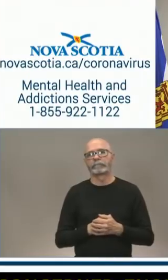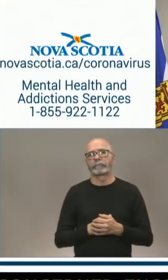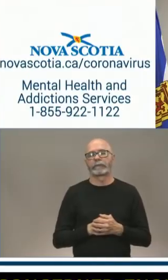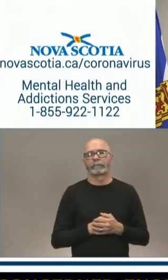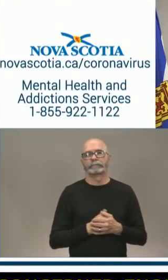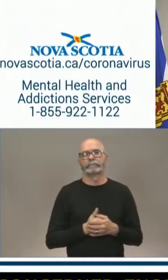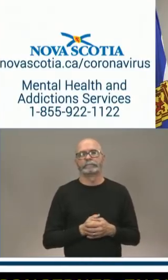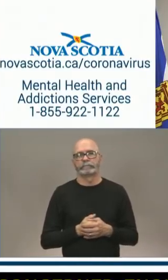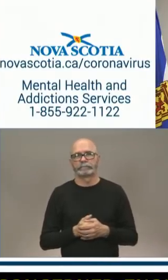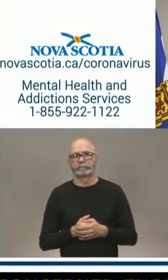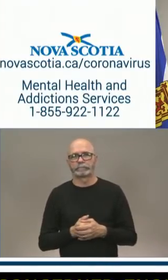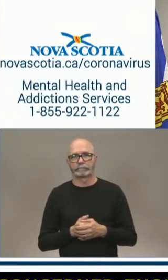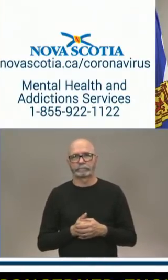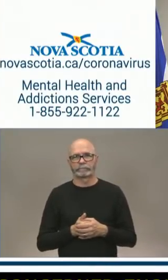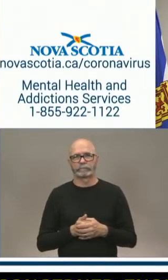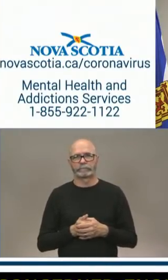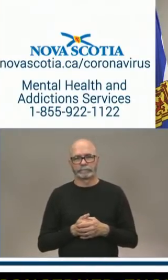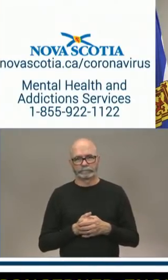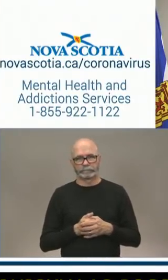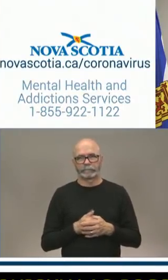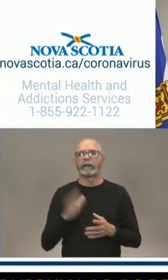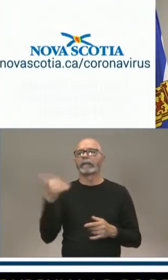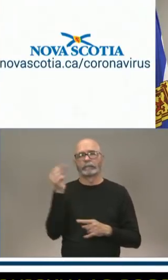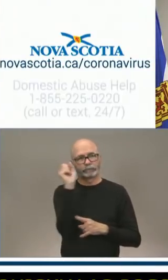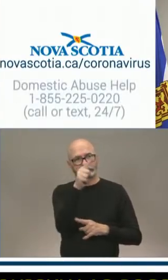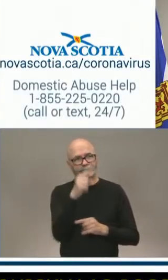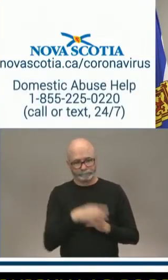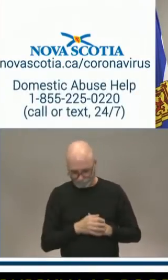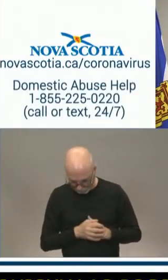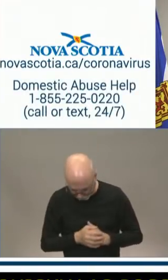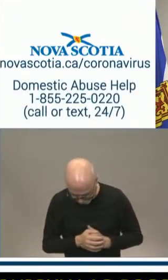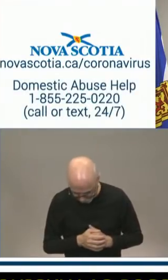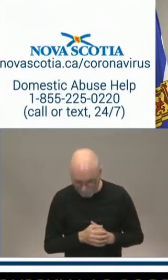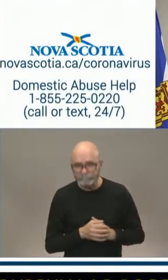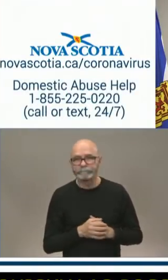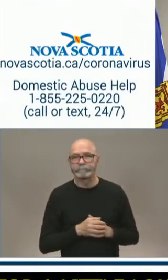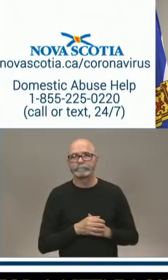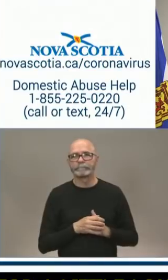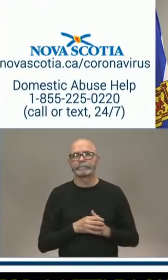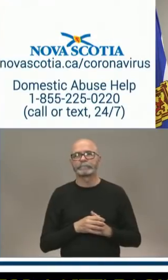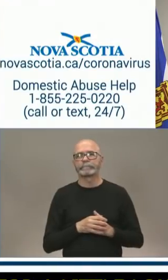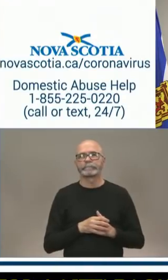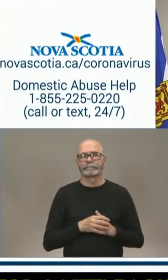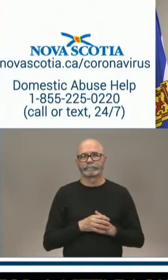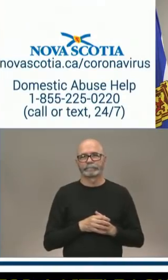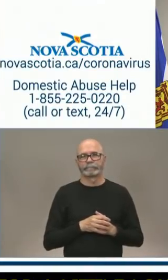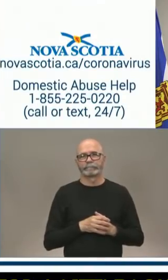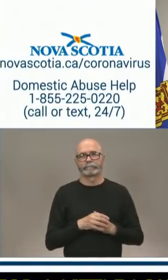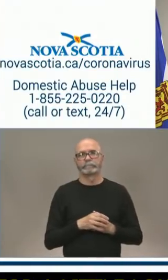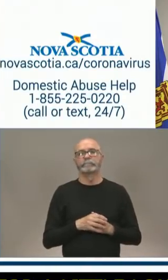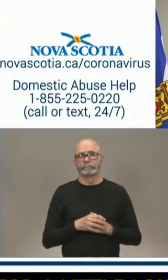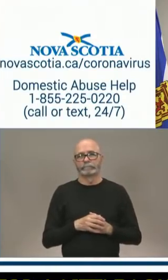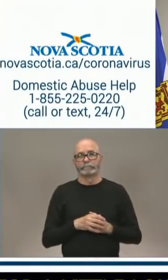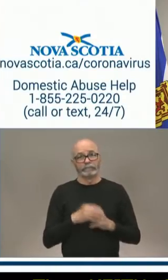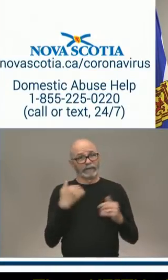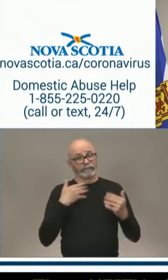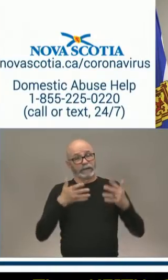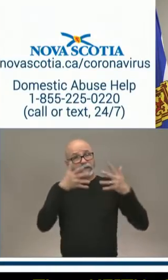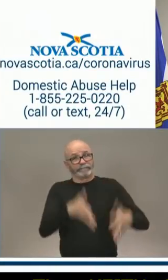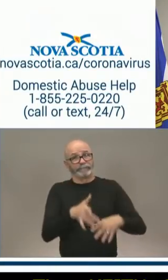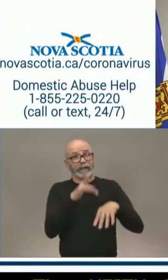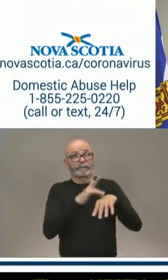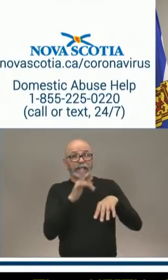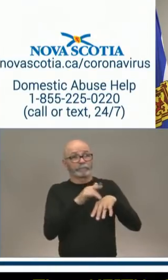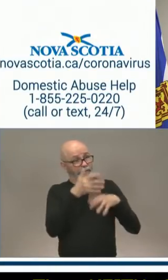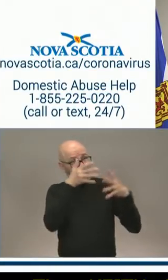Go ahead, Keith, with your follow-up. Yes, in terms of the availability of vaccine, what's your understanding about in terms of actual